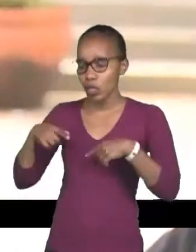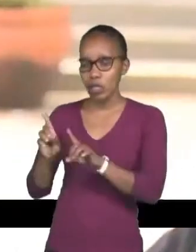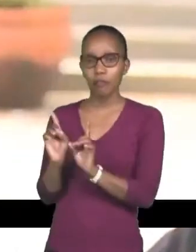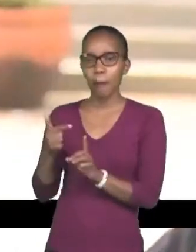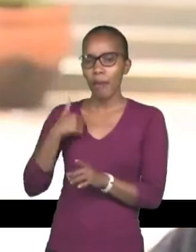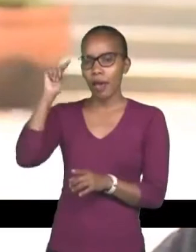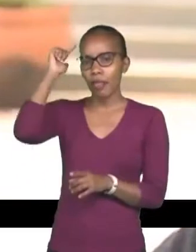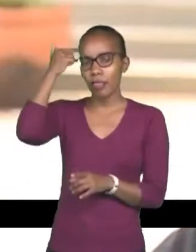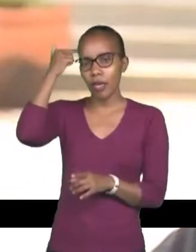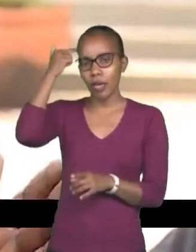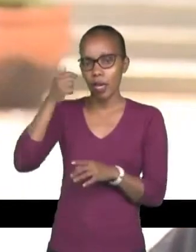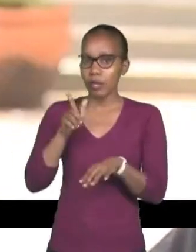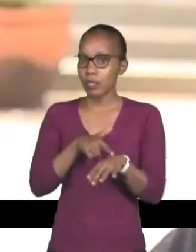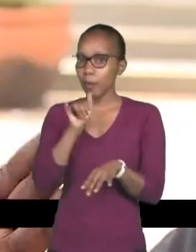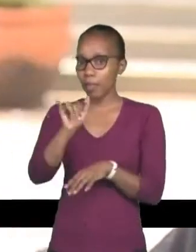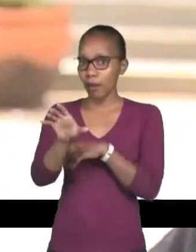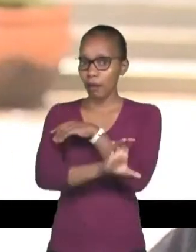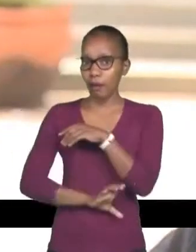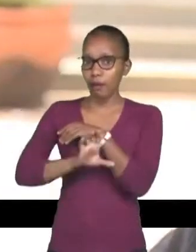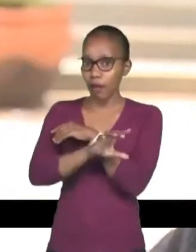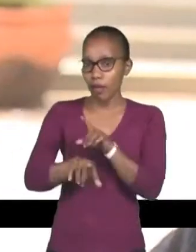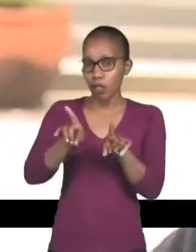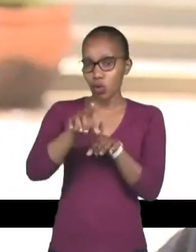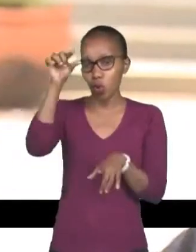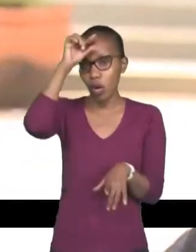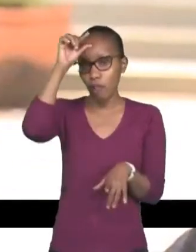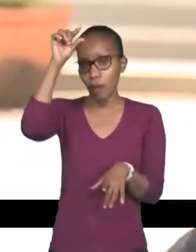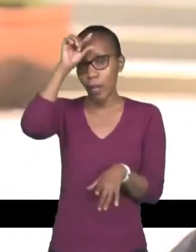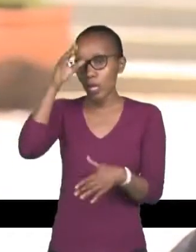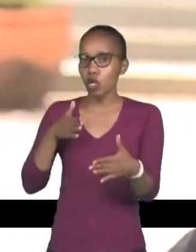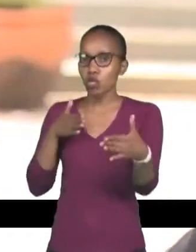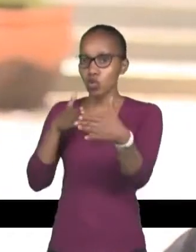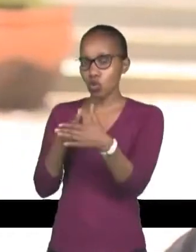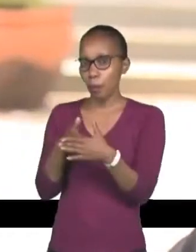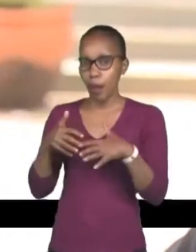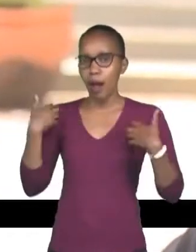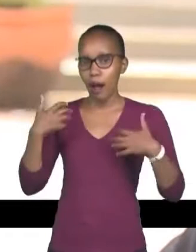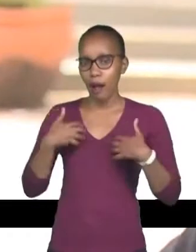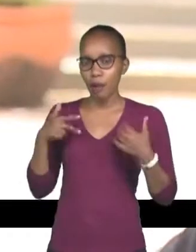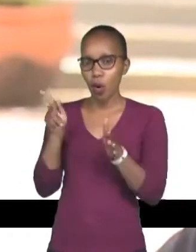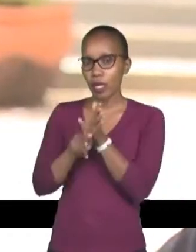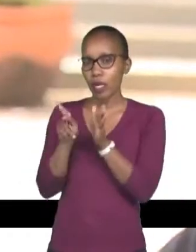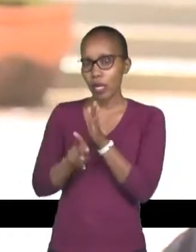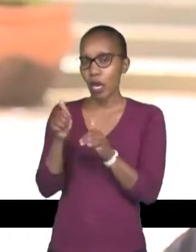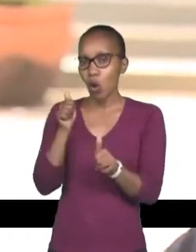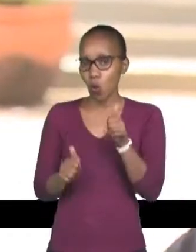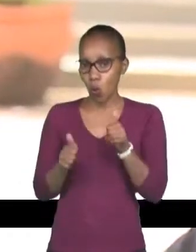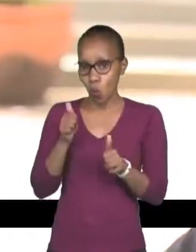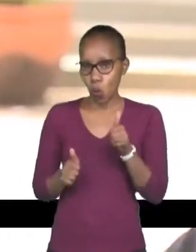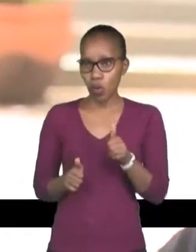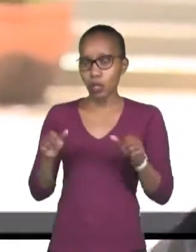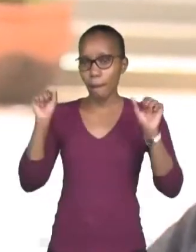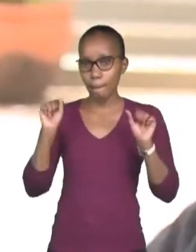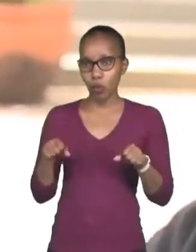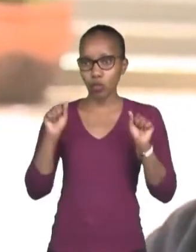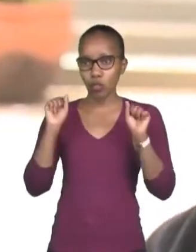think it's at that point when countries, when the governments put a stop on wildlife exploitation that we will be able to confront